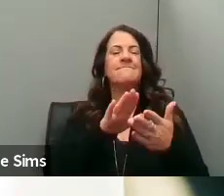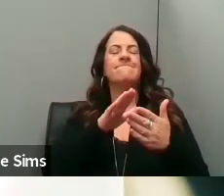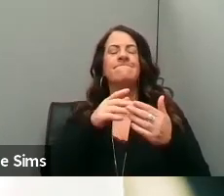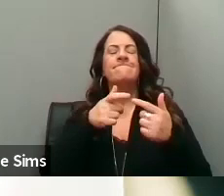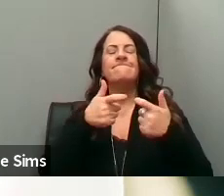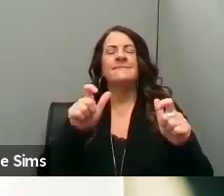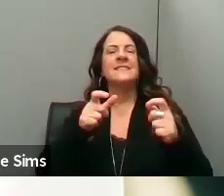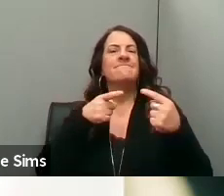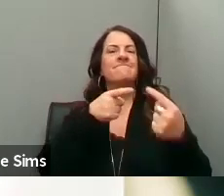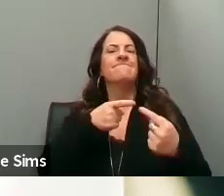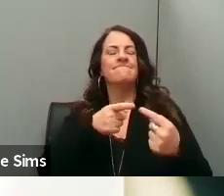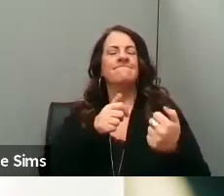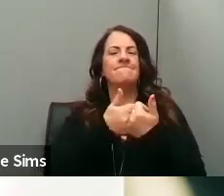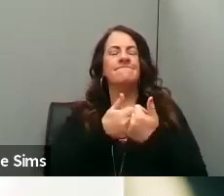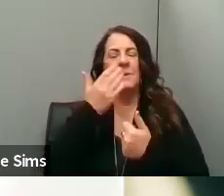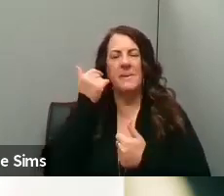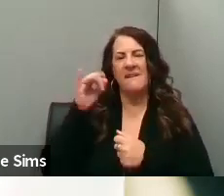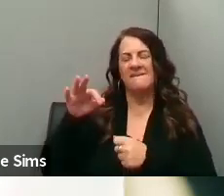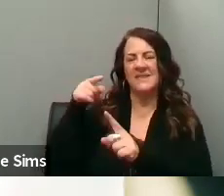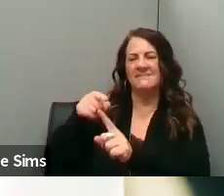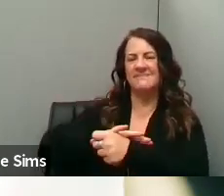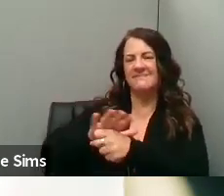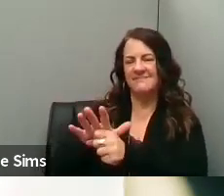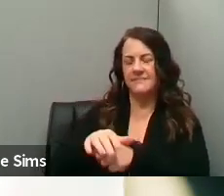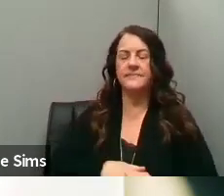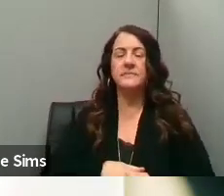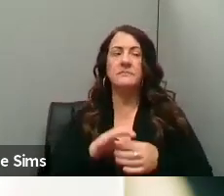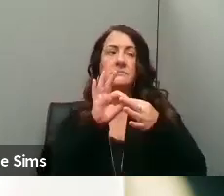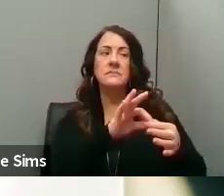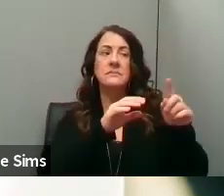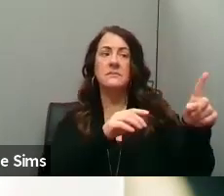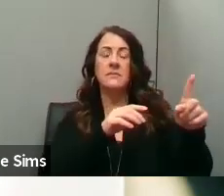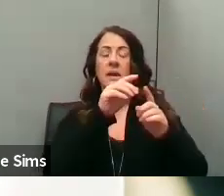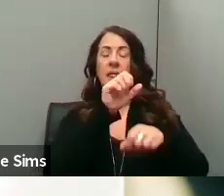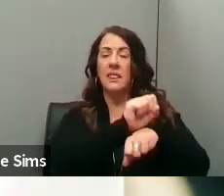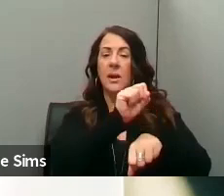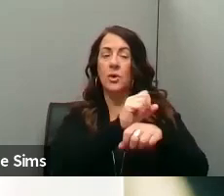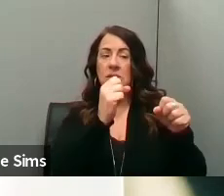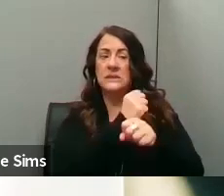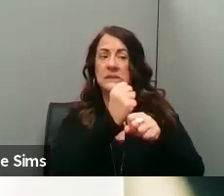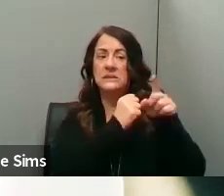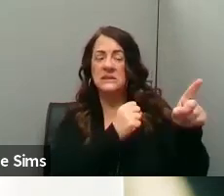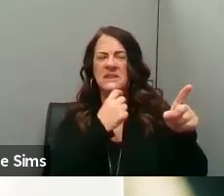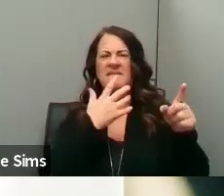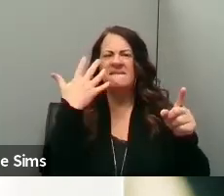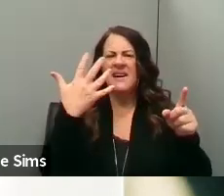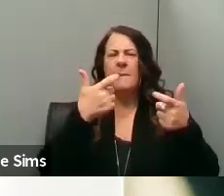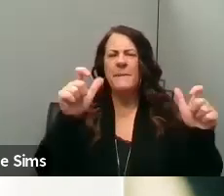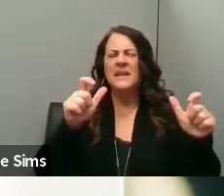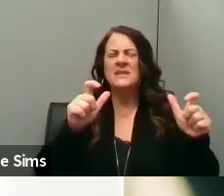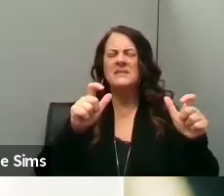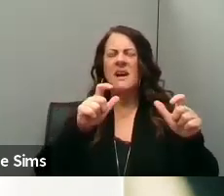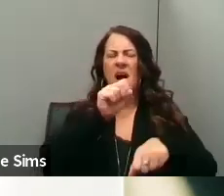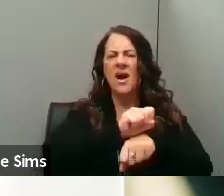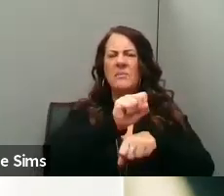pandemic. According to the Bureau of Labor Statistics, of the 5 major occupation groups, people with disabilities are